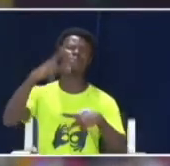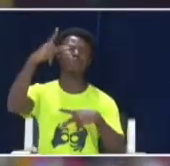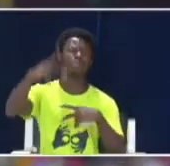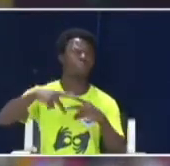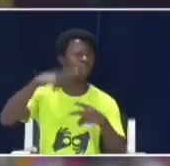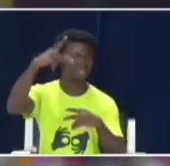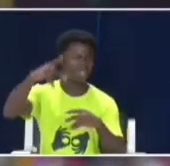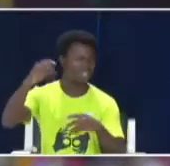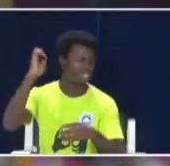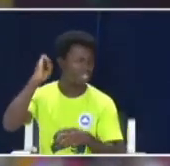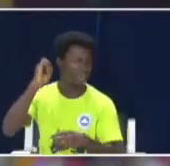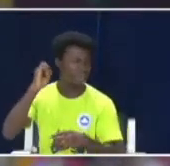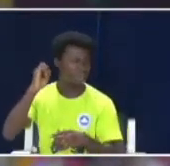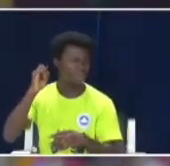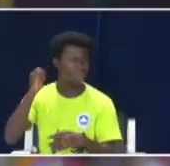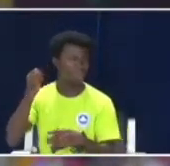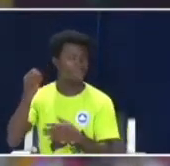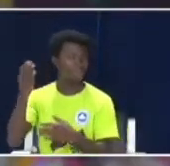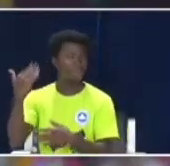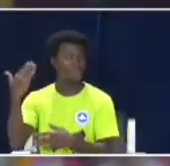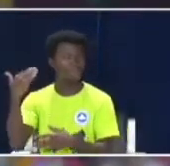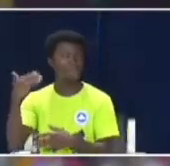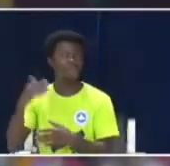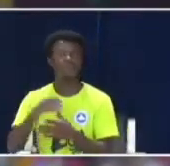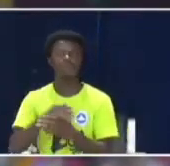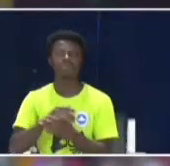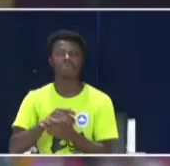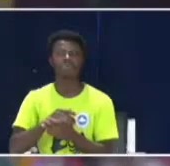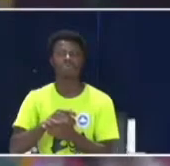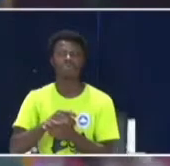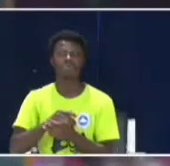seyin lo si ibi ti Olorun ti gbe ga kuro.